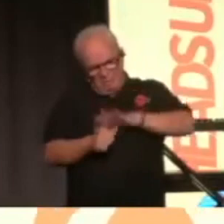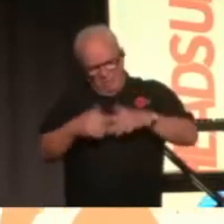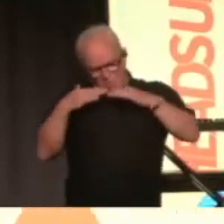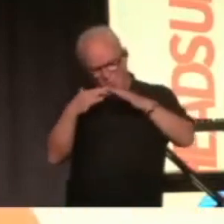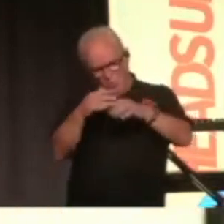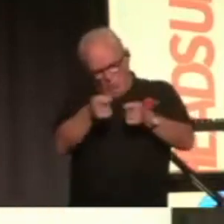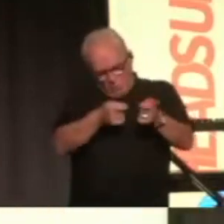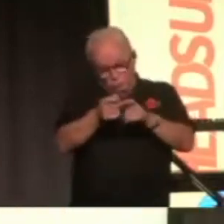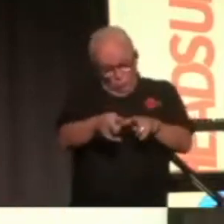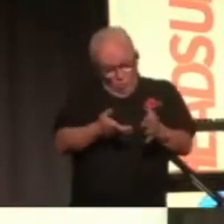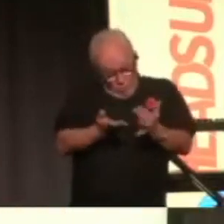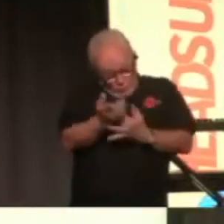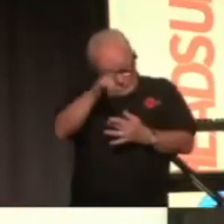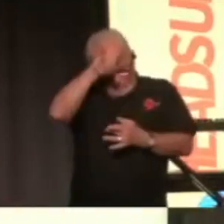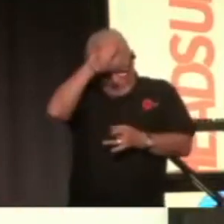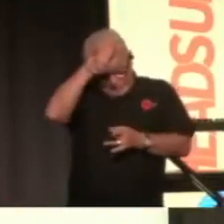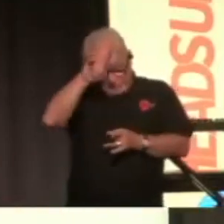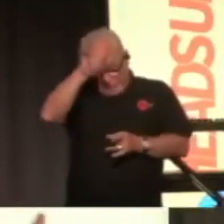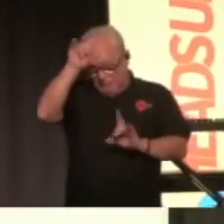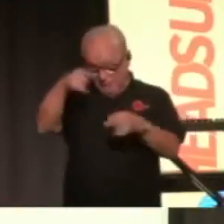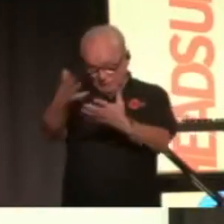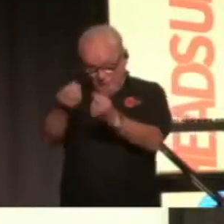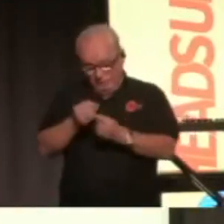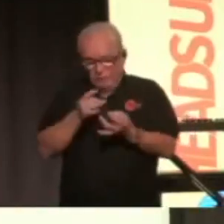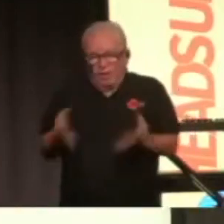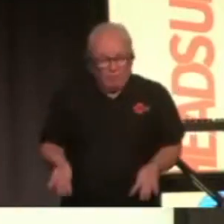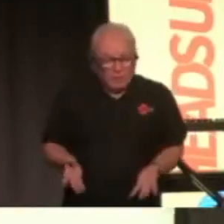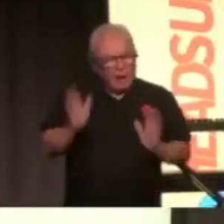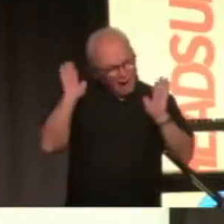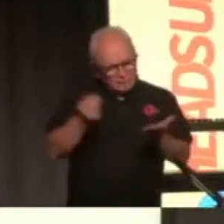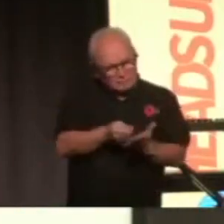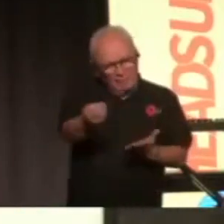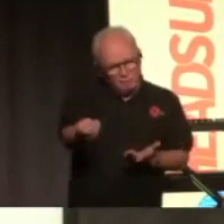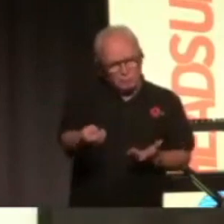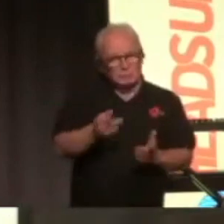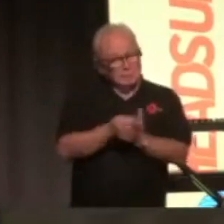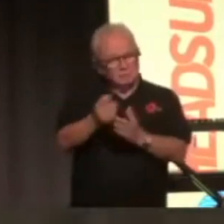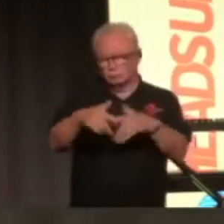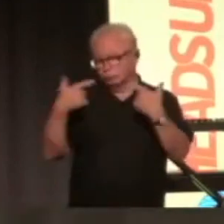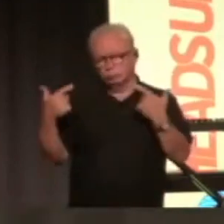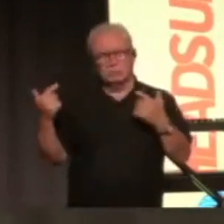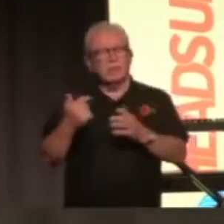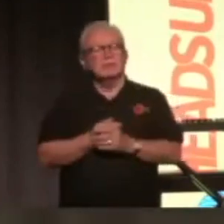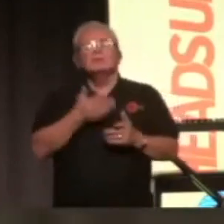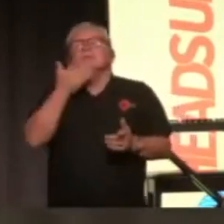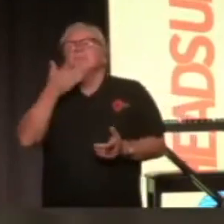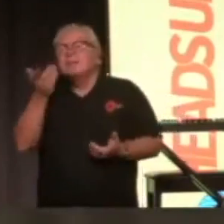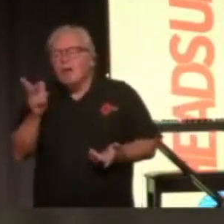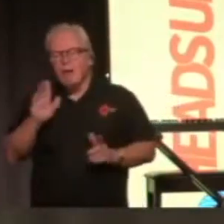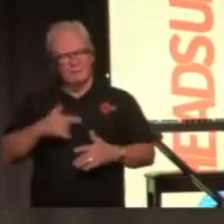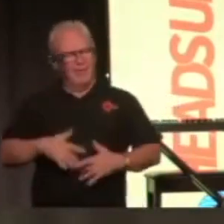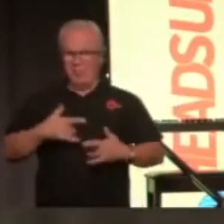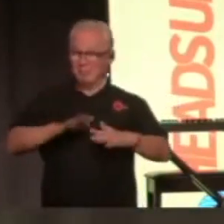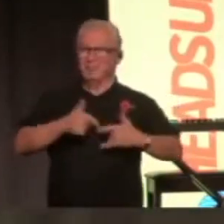get nothing from Satan for nothing. You'll pay for it, and pay for it sore. And so no matter how blessed you